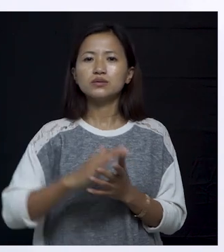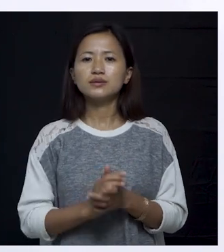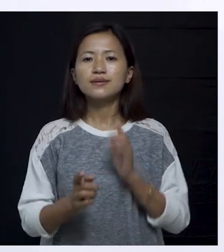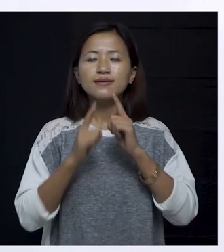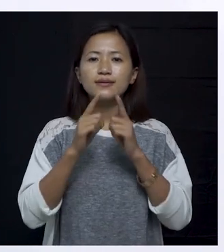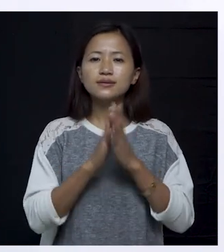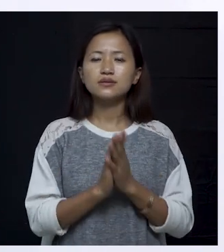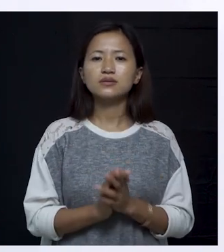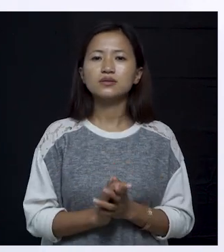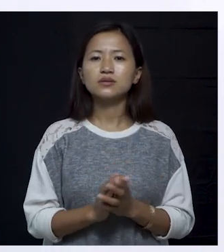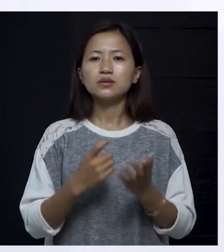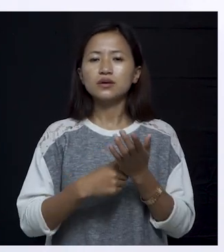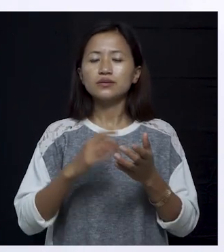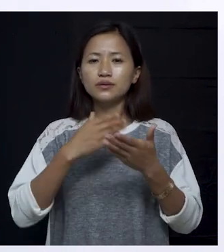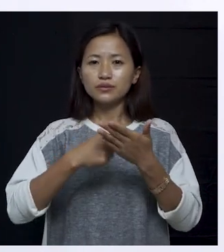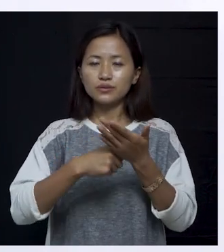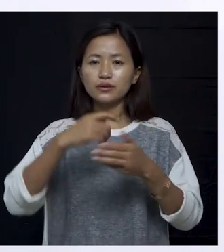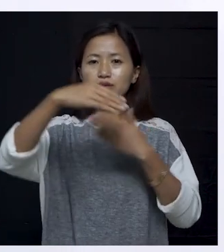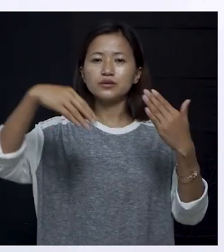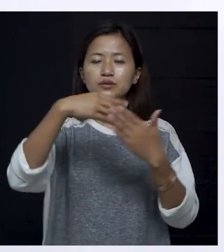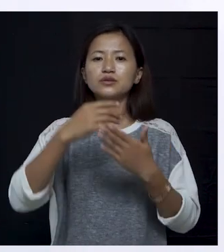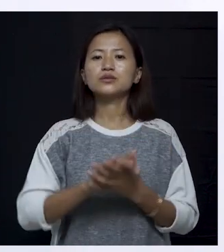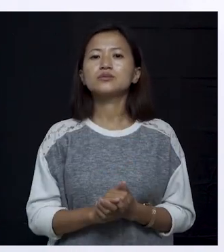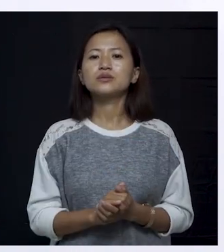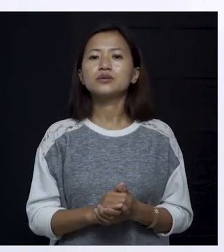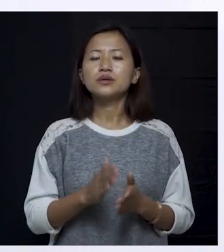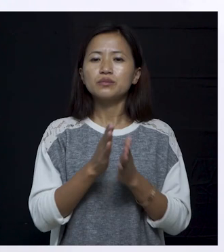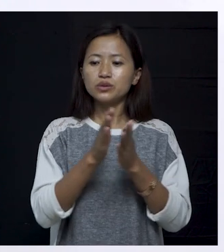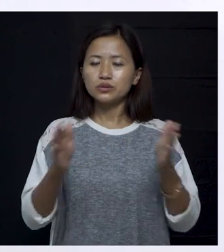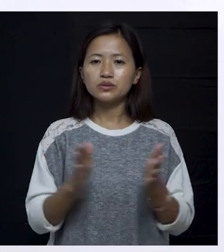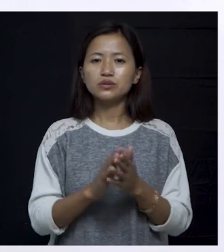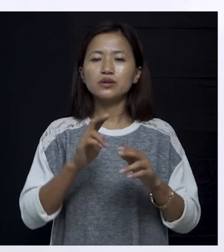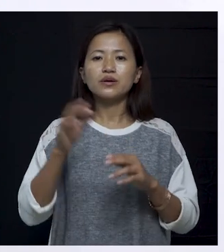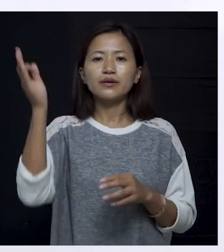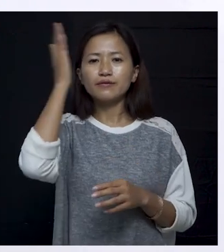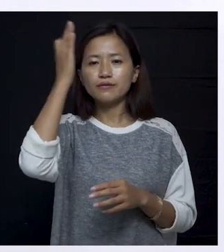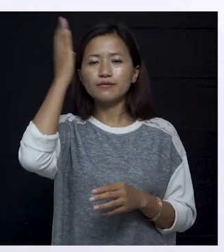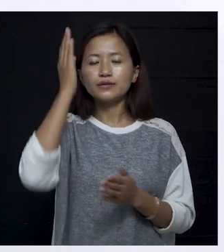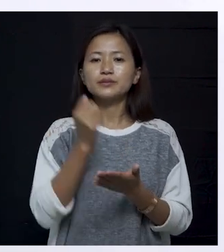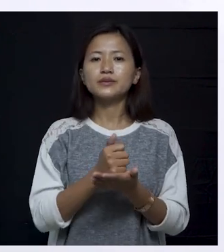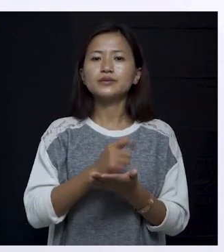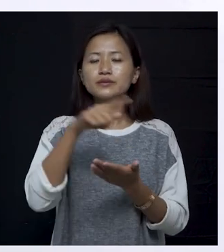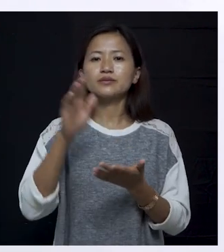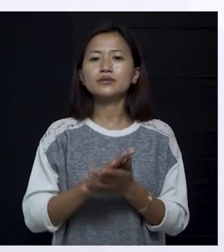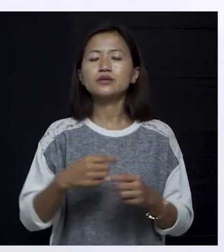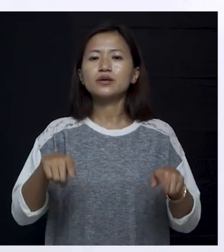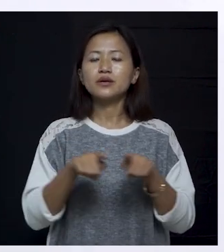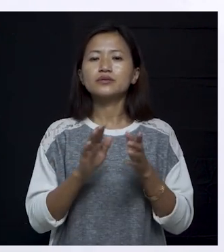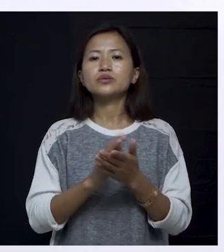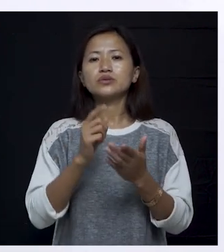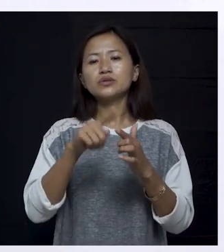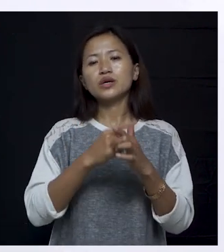also discussed about the relationship, isn't it? The relationship between fundamental rights and the judiciary.